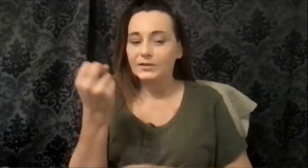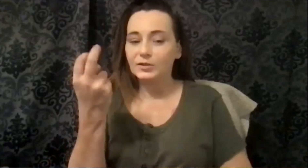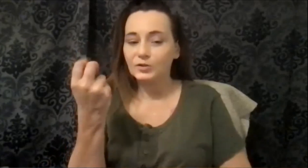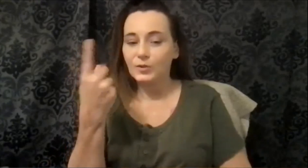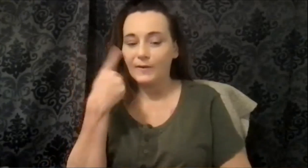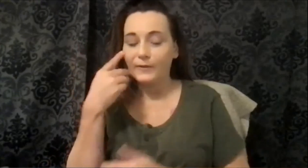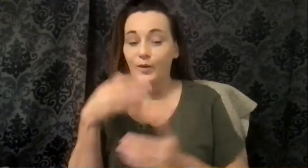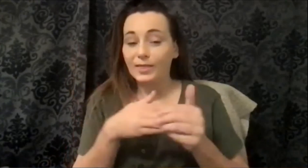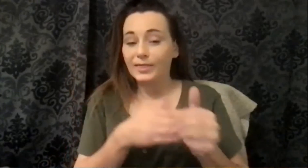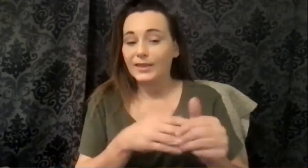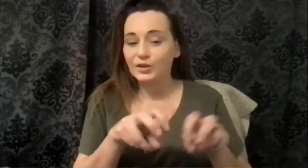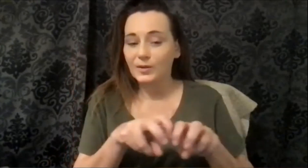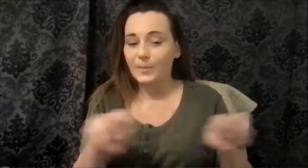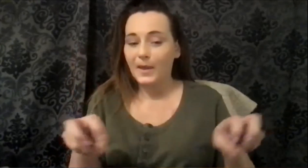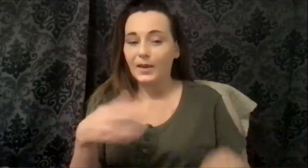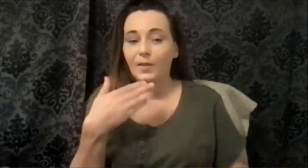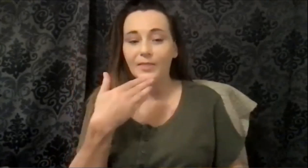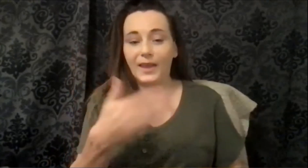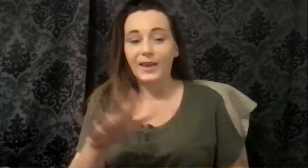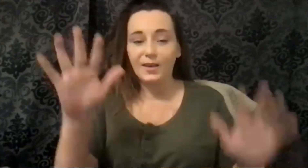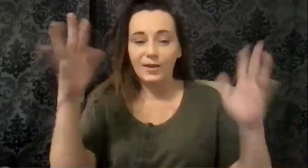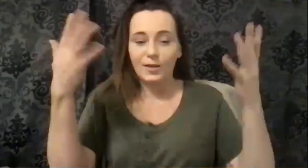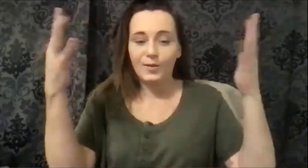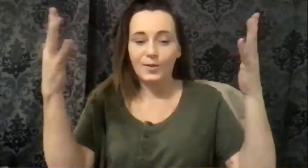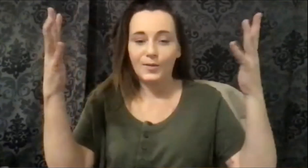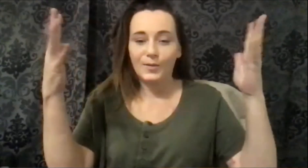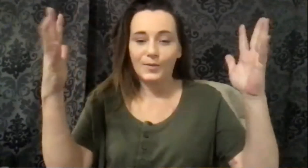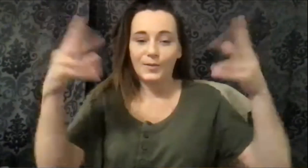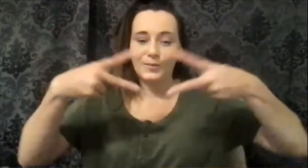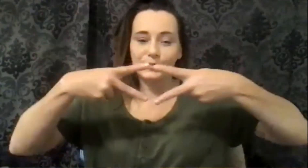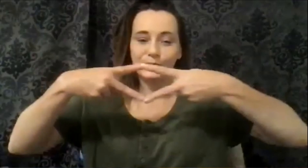Thank you, everyone. Thank you, guys.